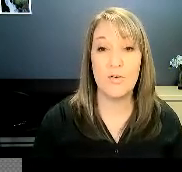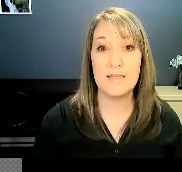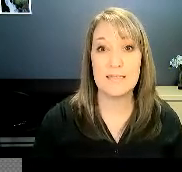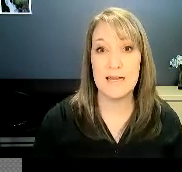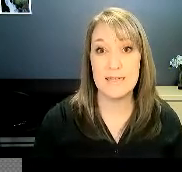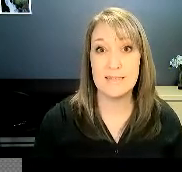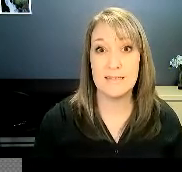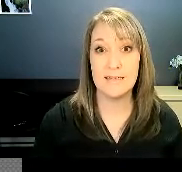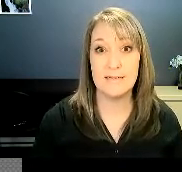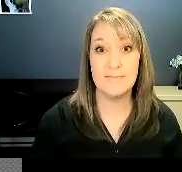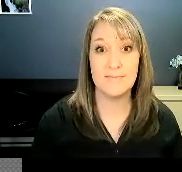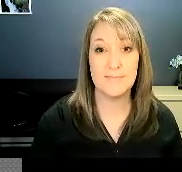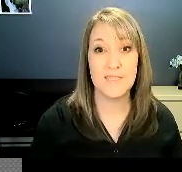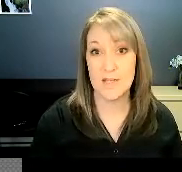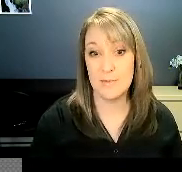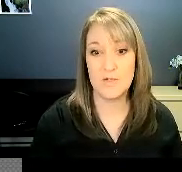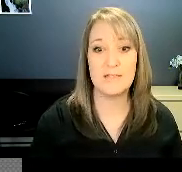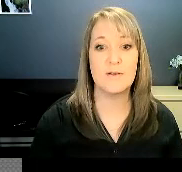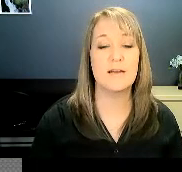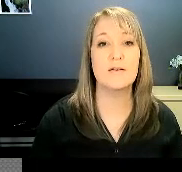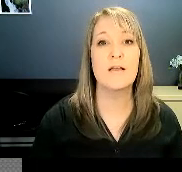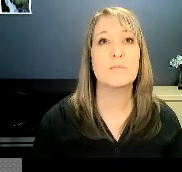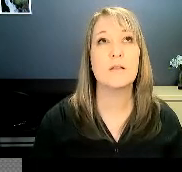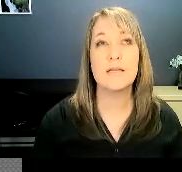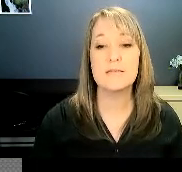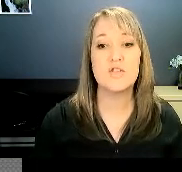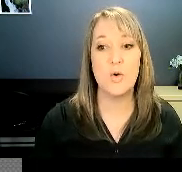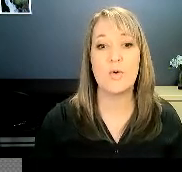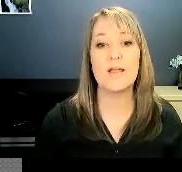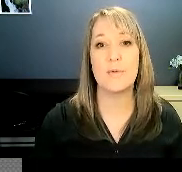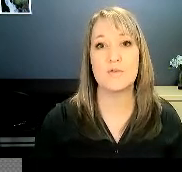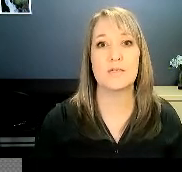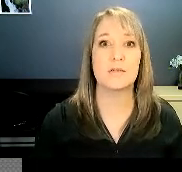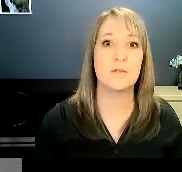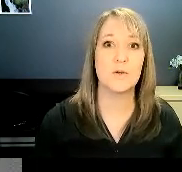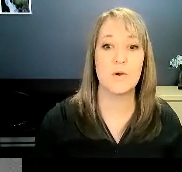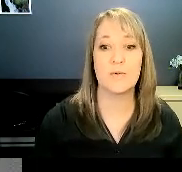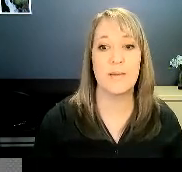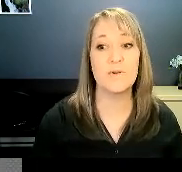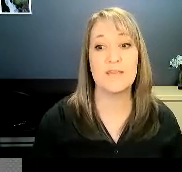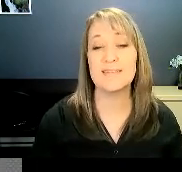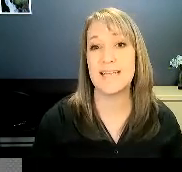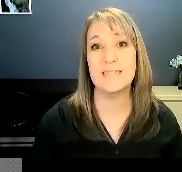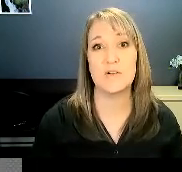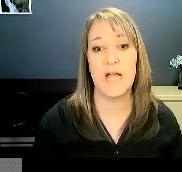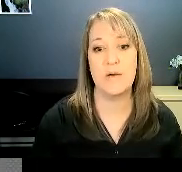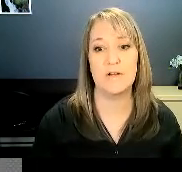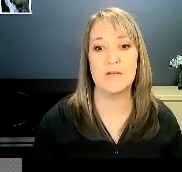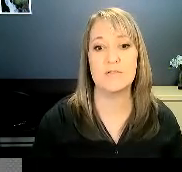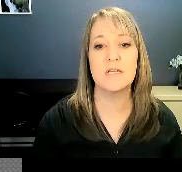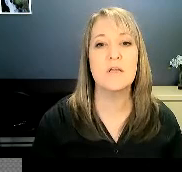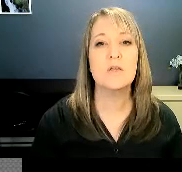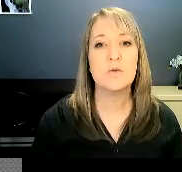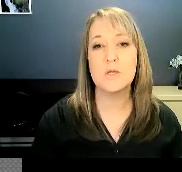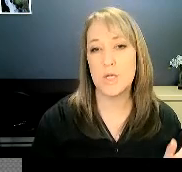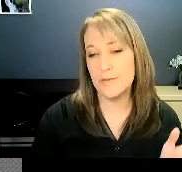go over these signs to talk about transfer error, please don't worry about trying to learn or remember these signs or how they're